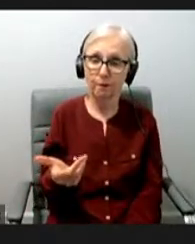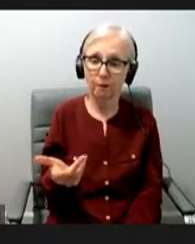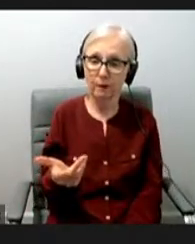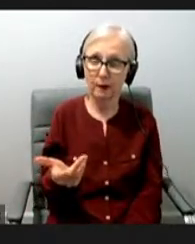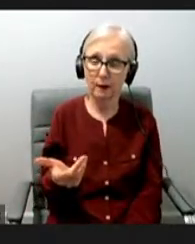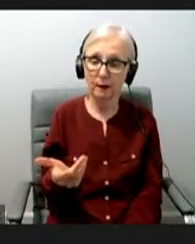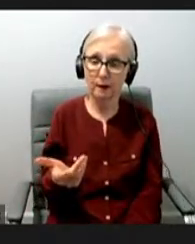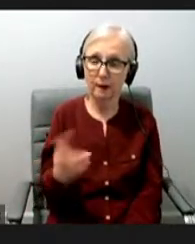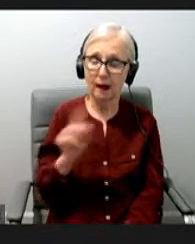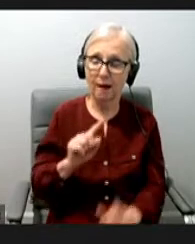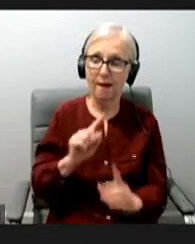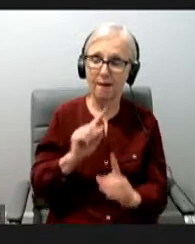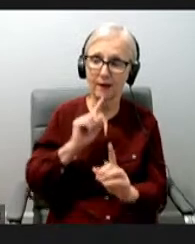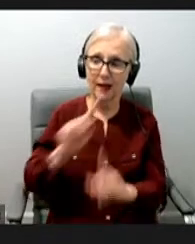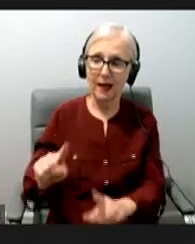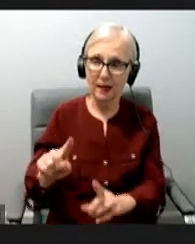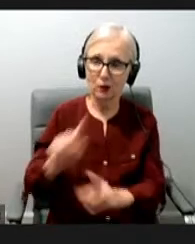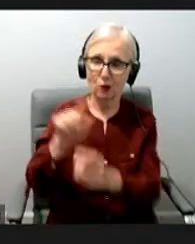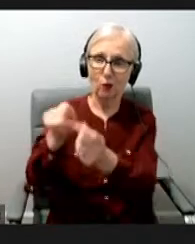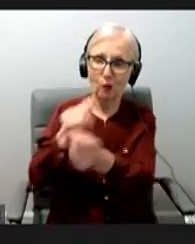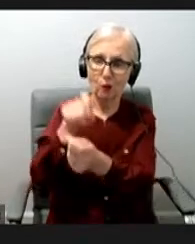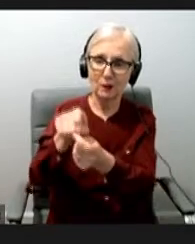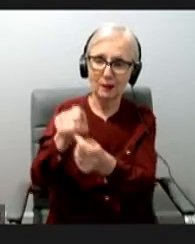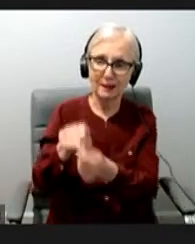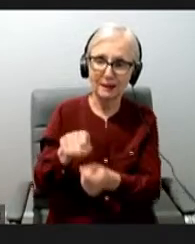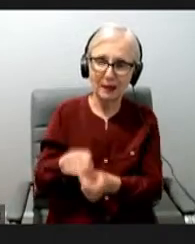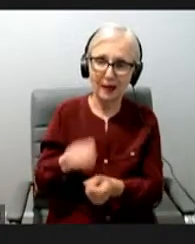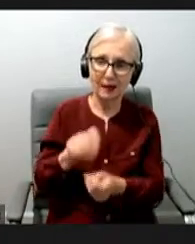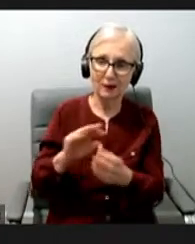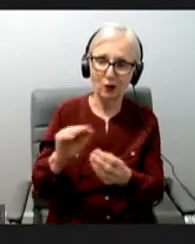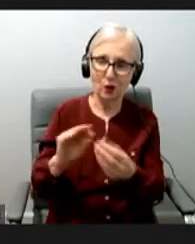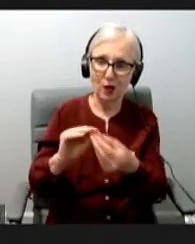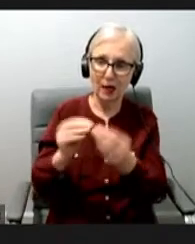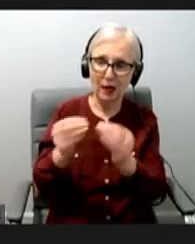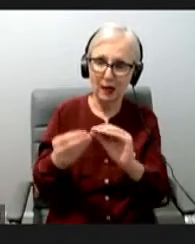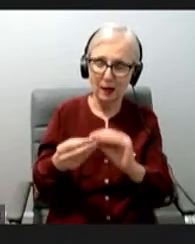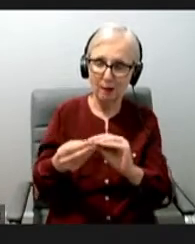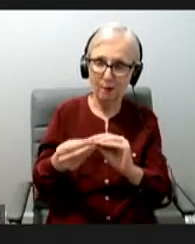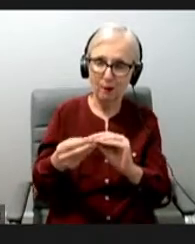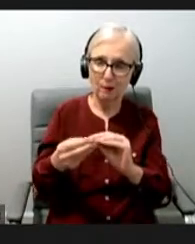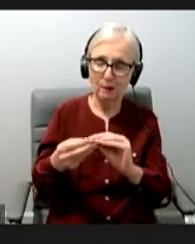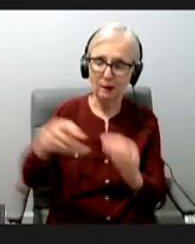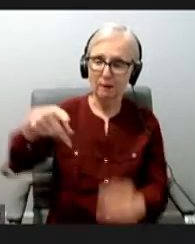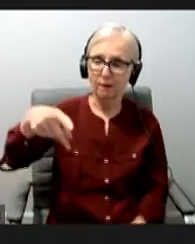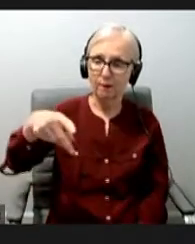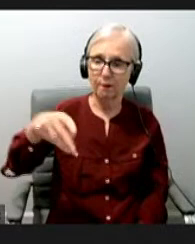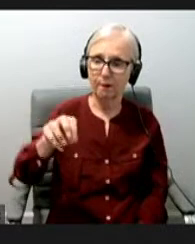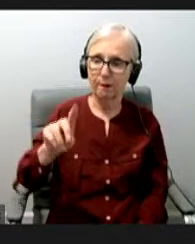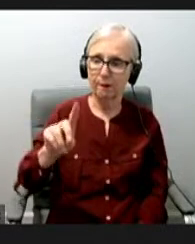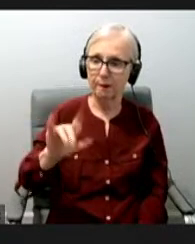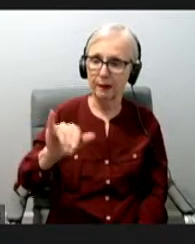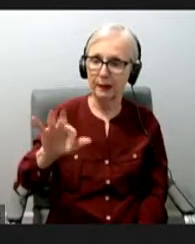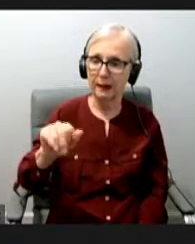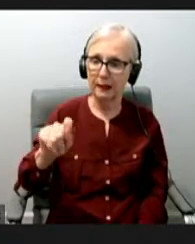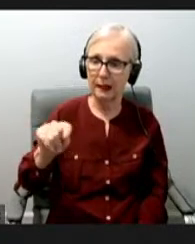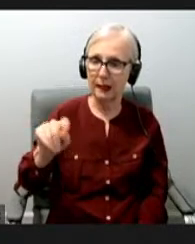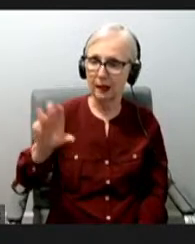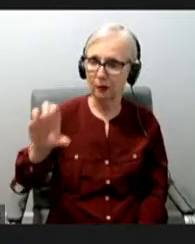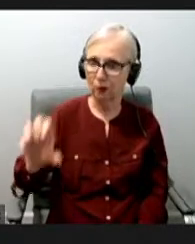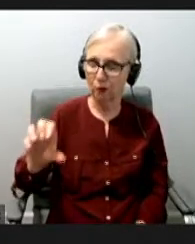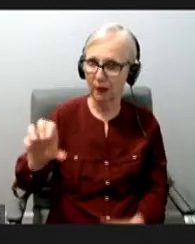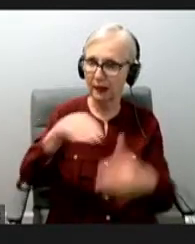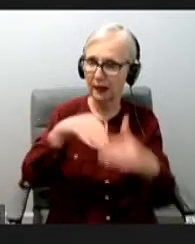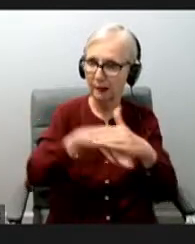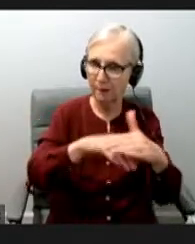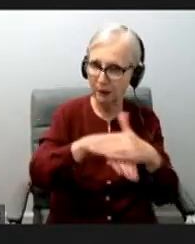I'll have to get back to you on those exact numbers of pediatric cases ICU admissions or deaths. So I'll